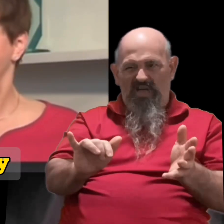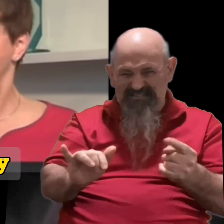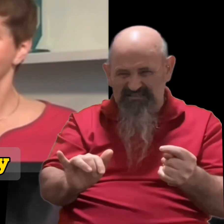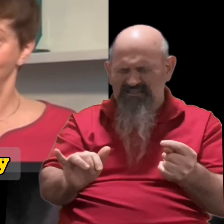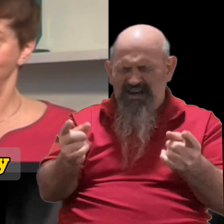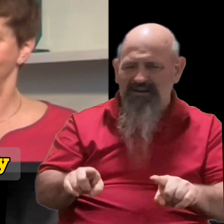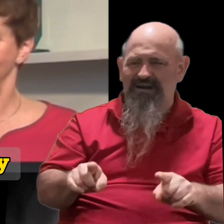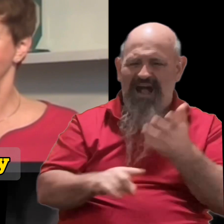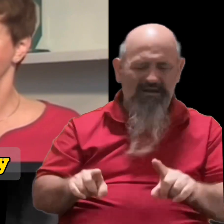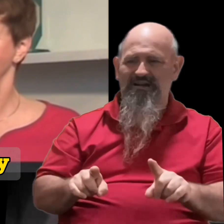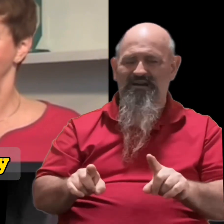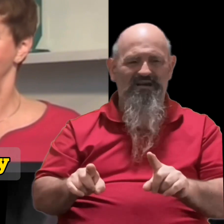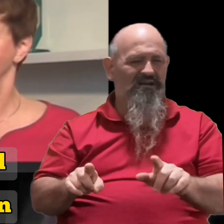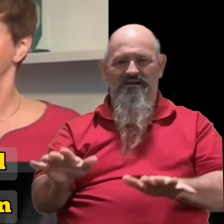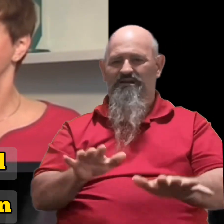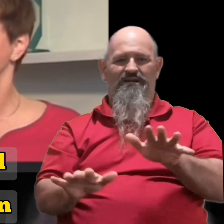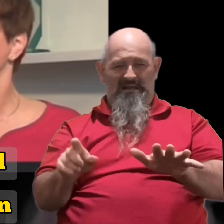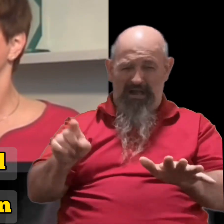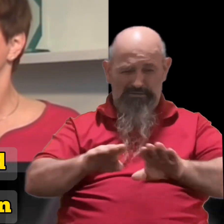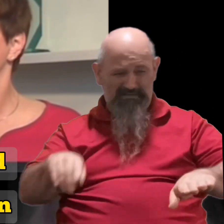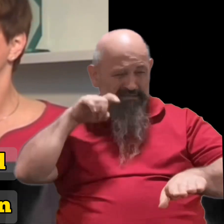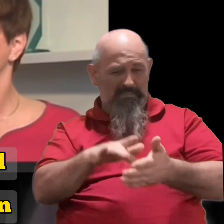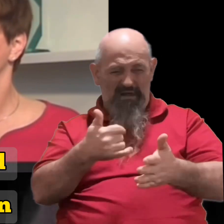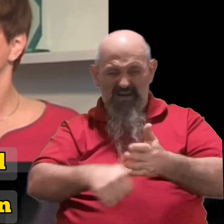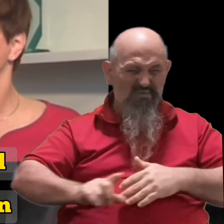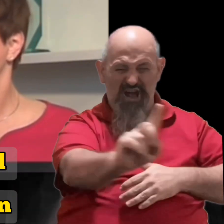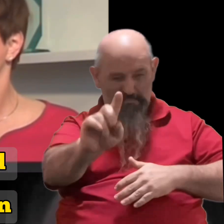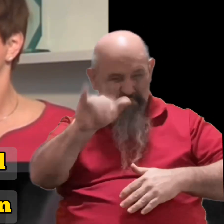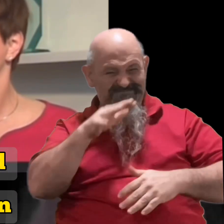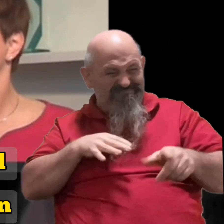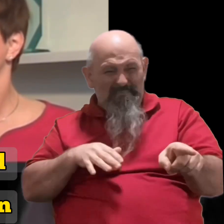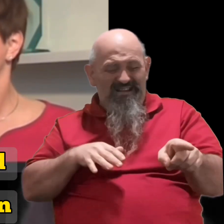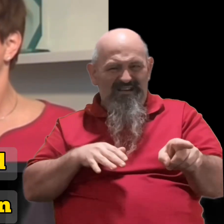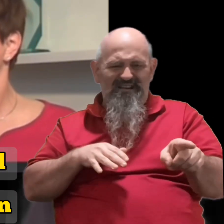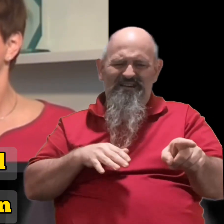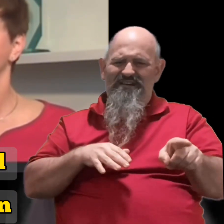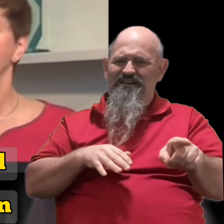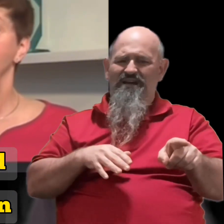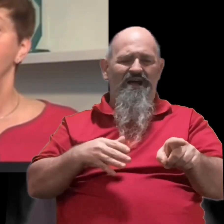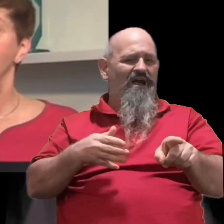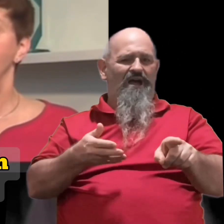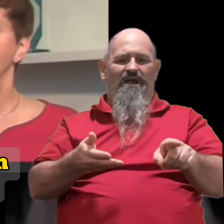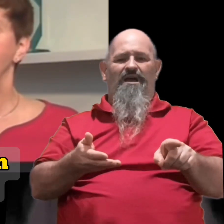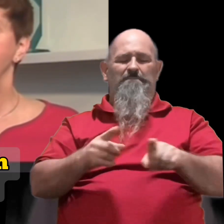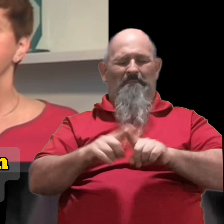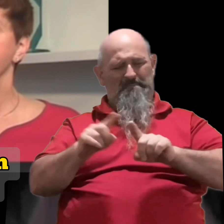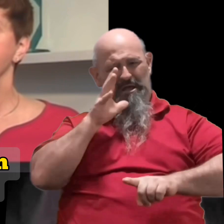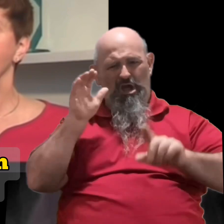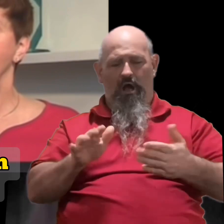that that's what's happening necessarily with child sexual abuse everywhere by women.